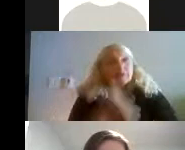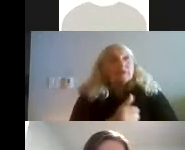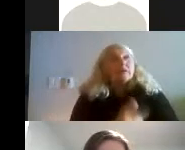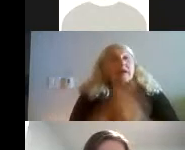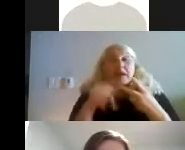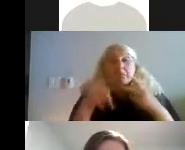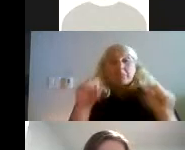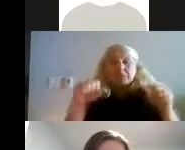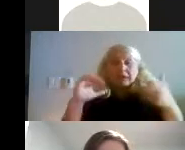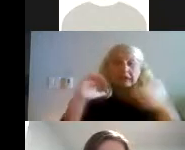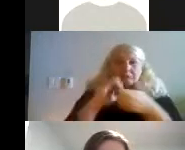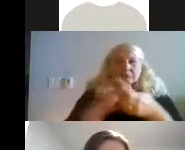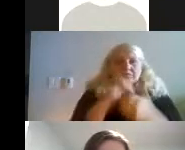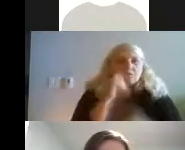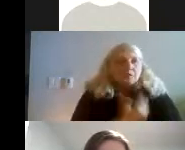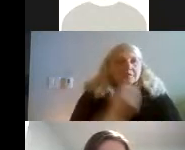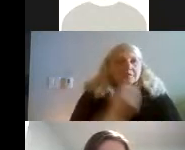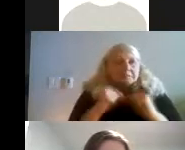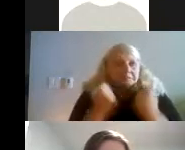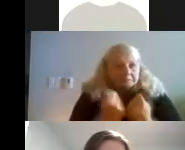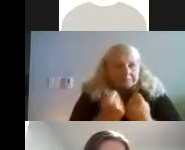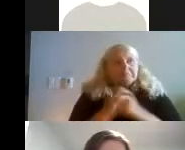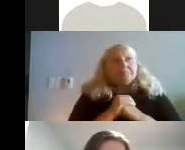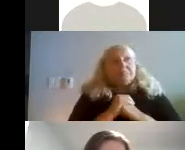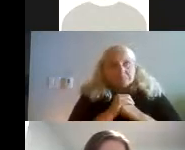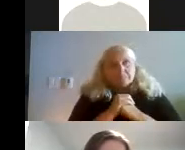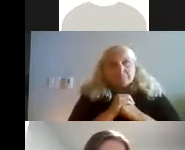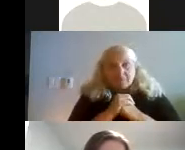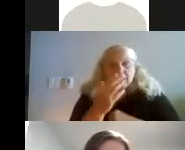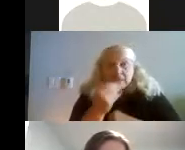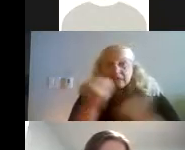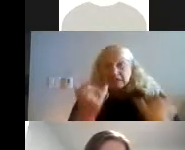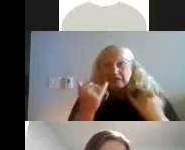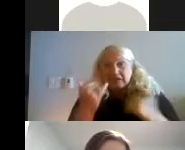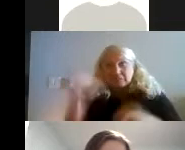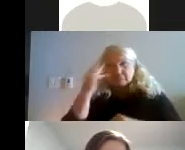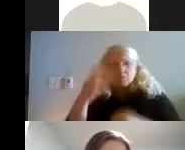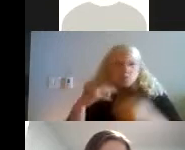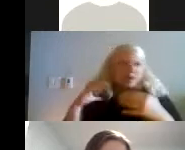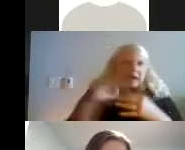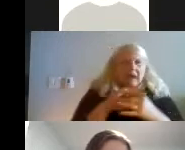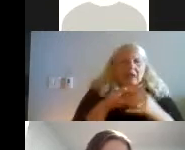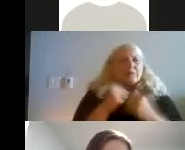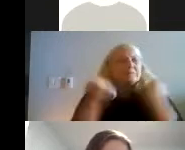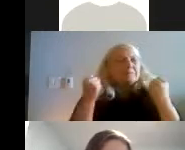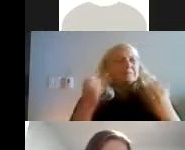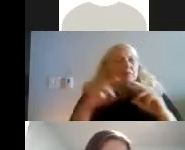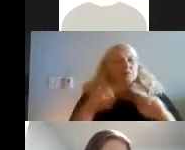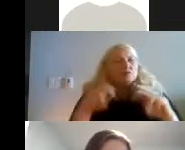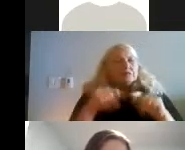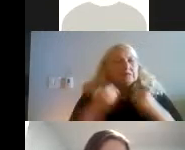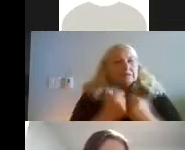and partnerships for our team. So we're also linked with quite a number of other research teams throughout VCH